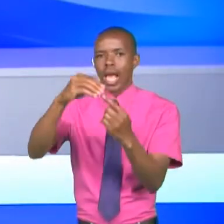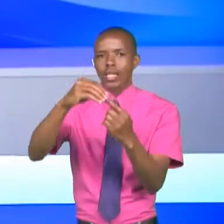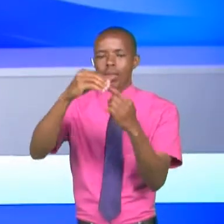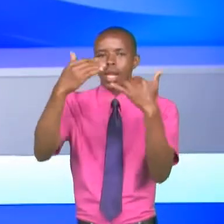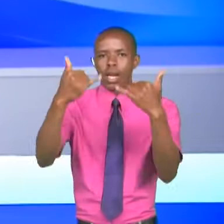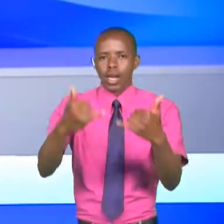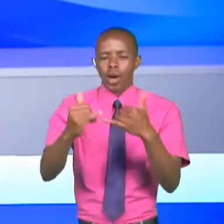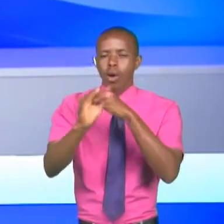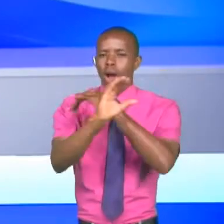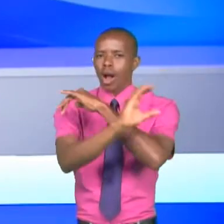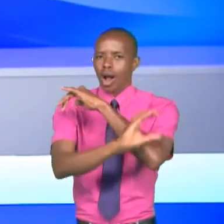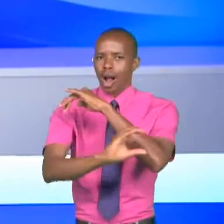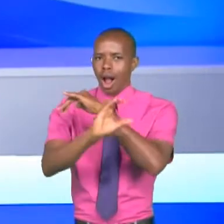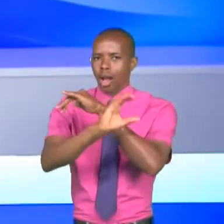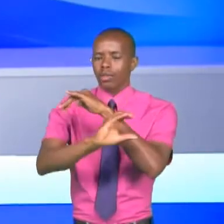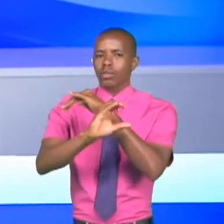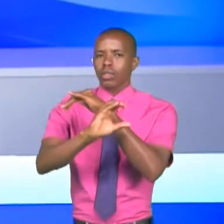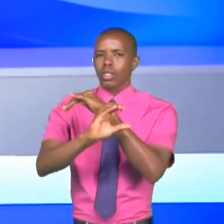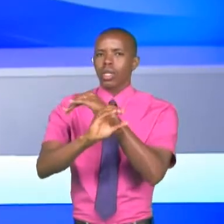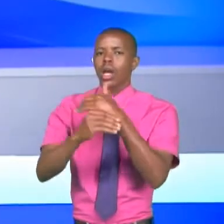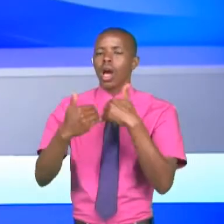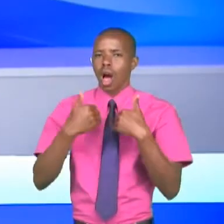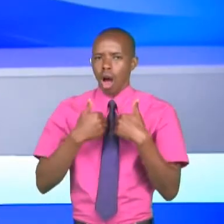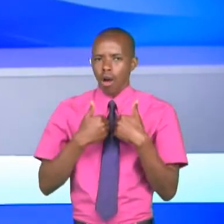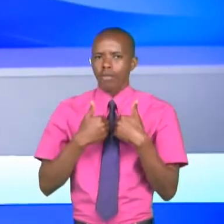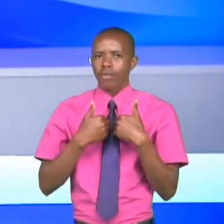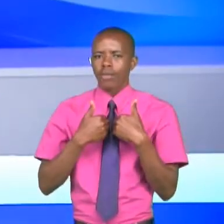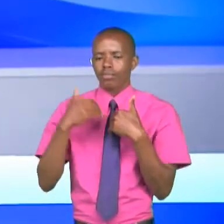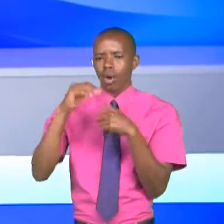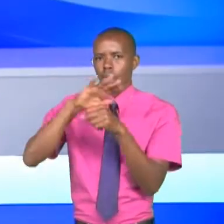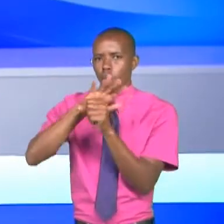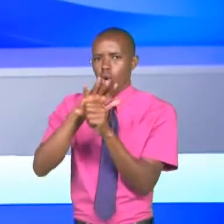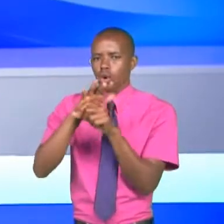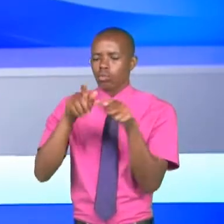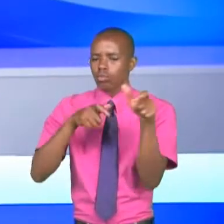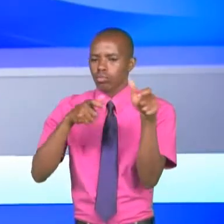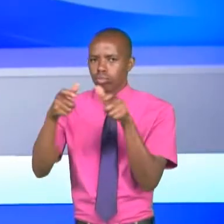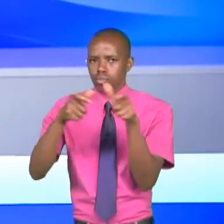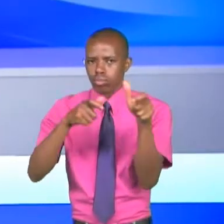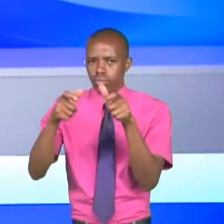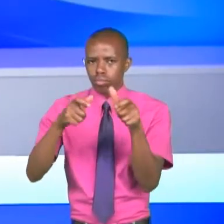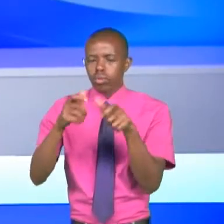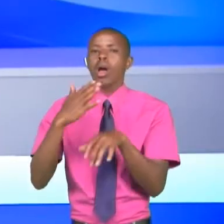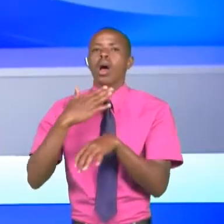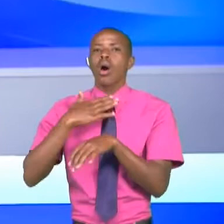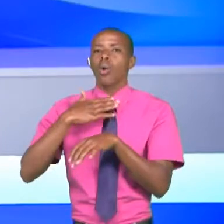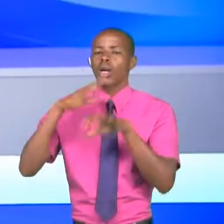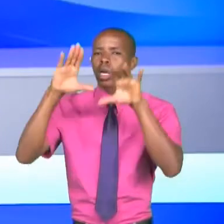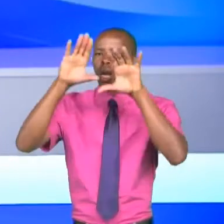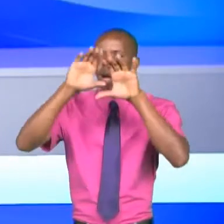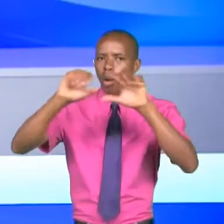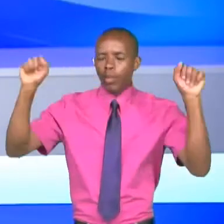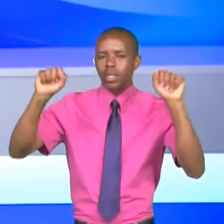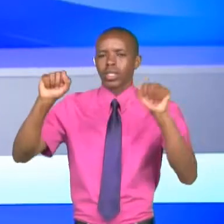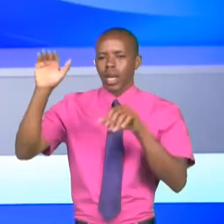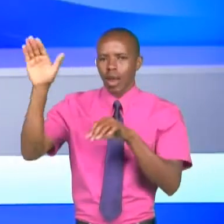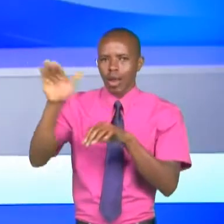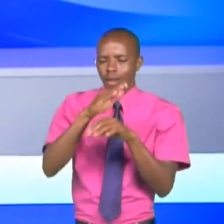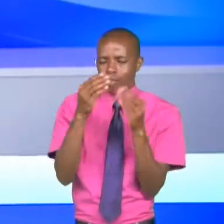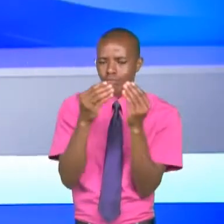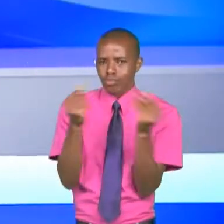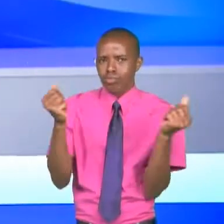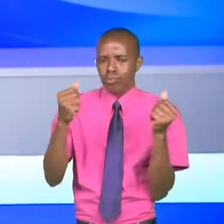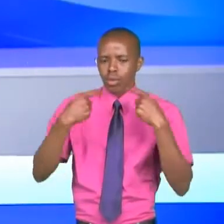that the country is in the midst of managing a pandemic. Meanwhile, women leaders want the President to disband the Parliament, failing to enact